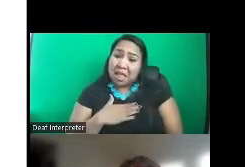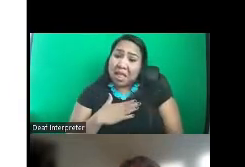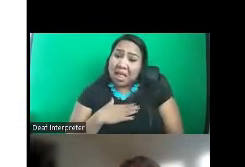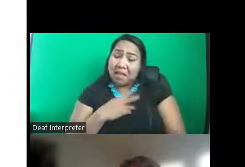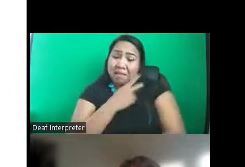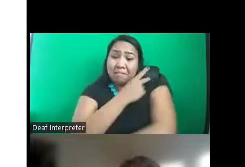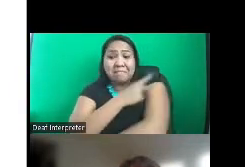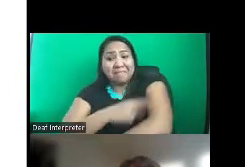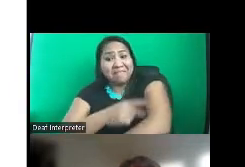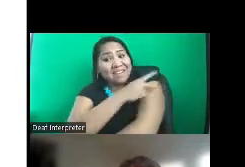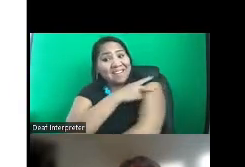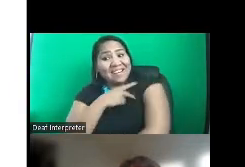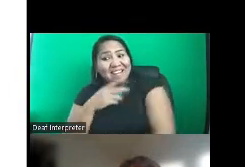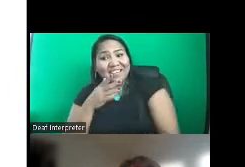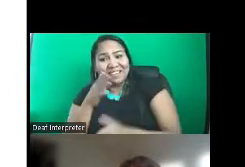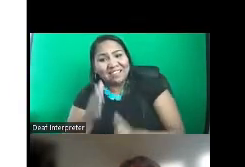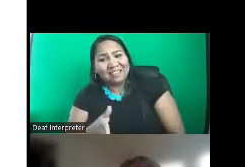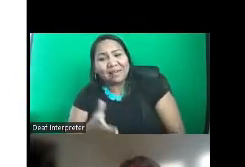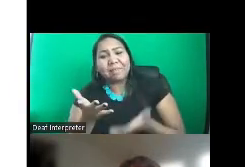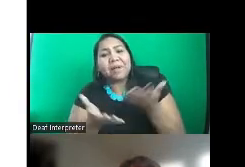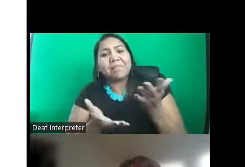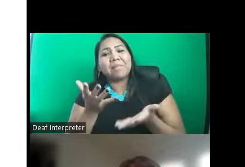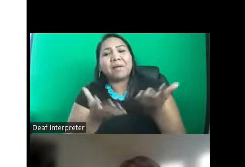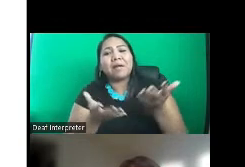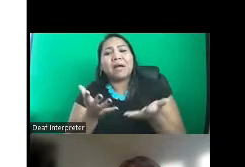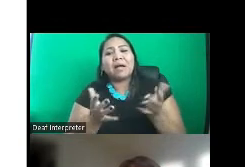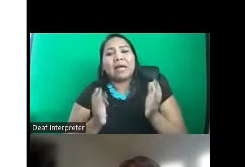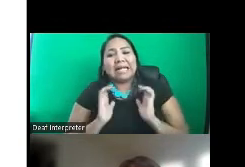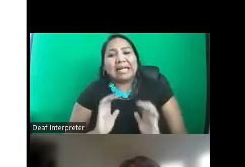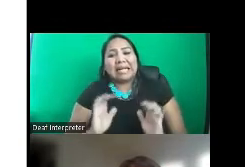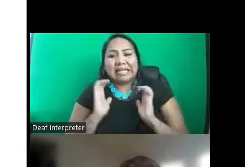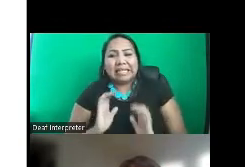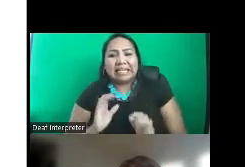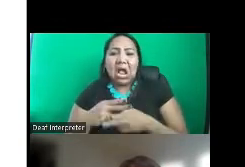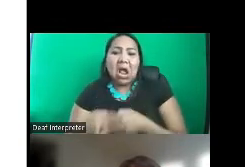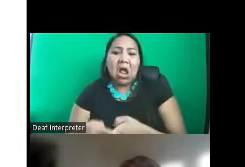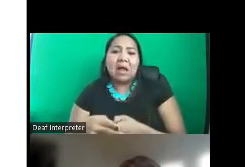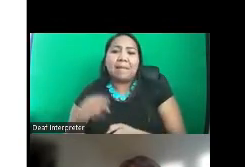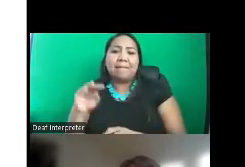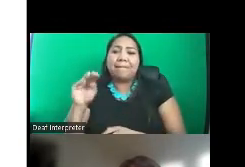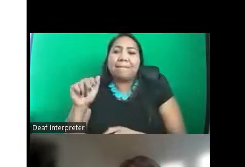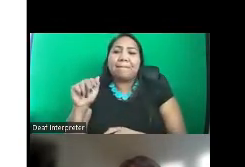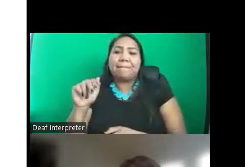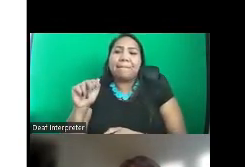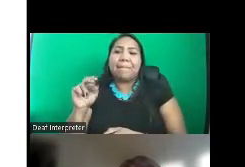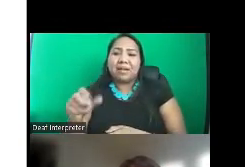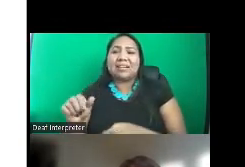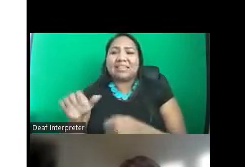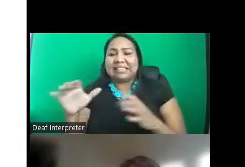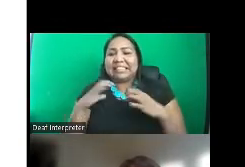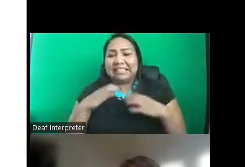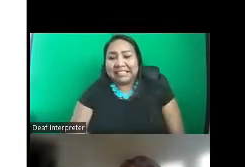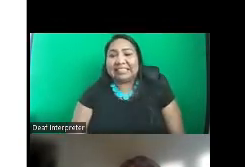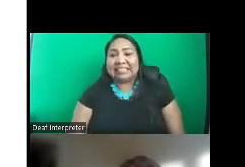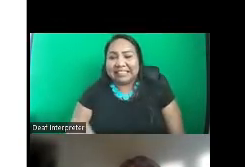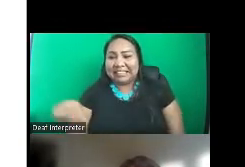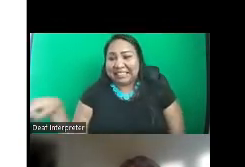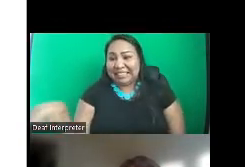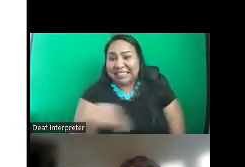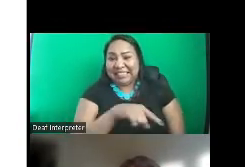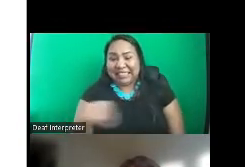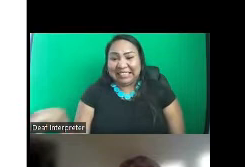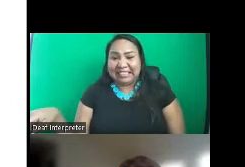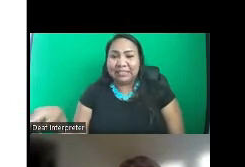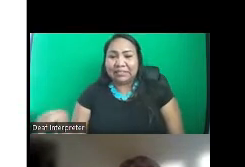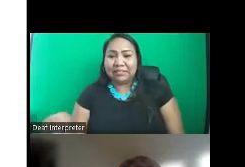Megan might say my customer owners would say that they're like blown